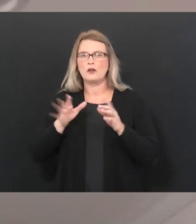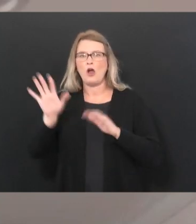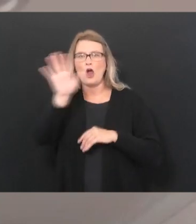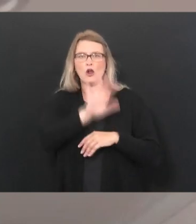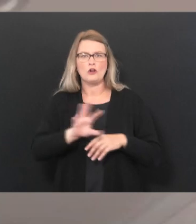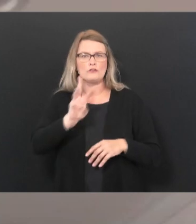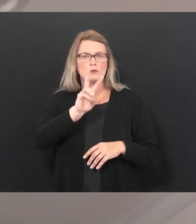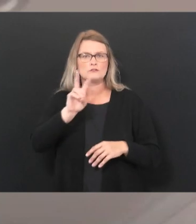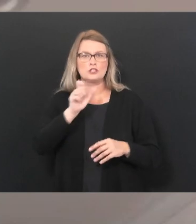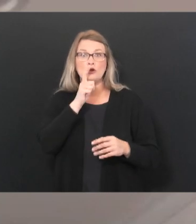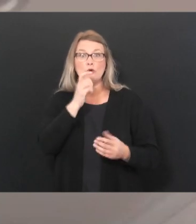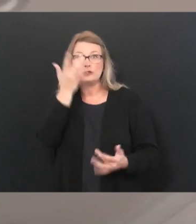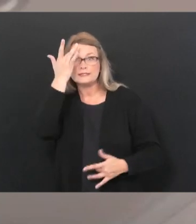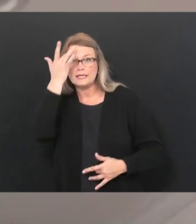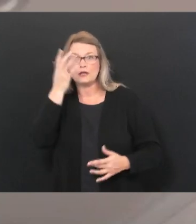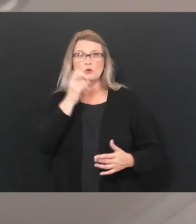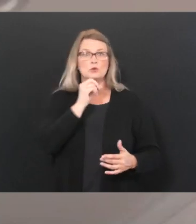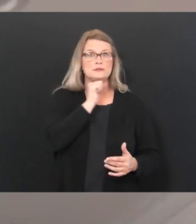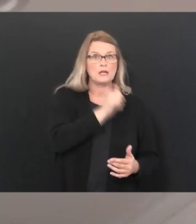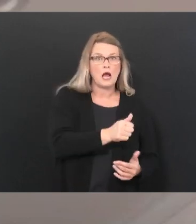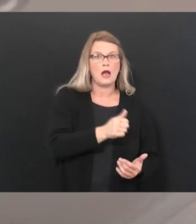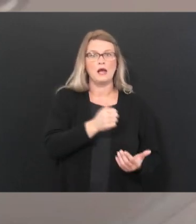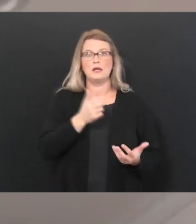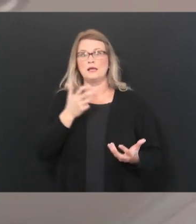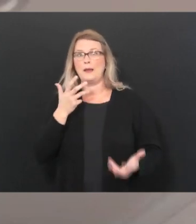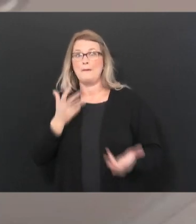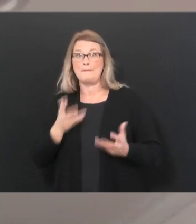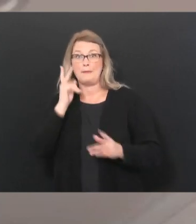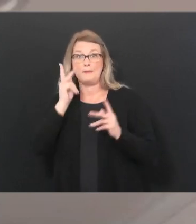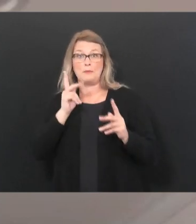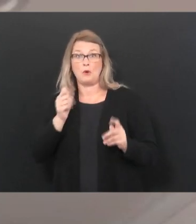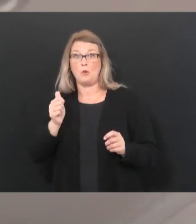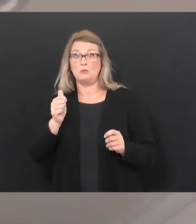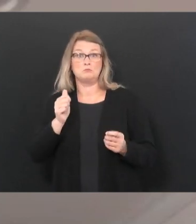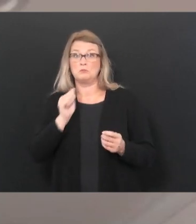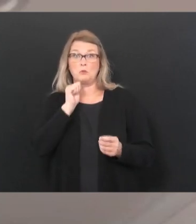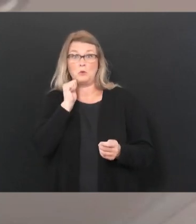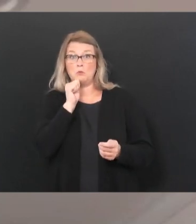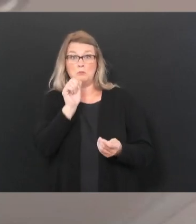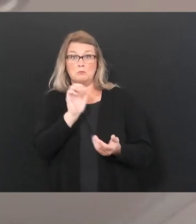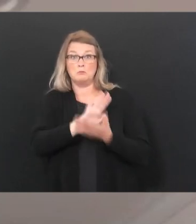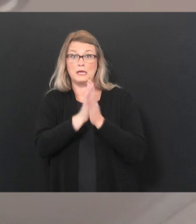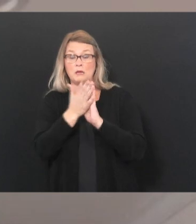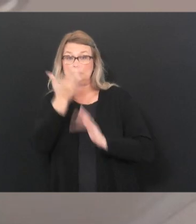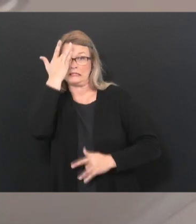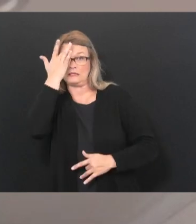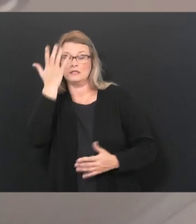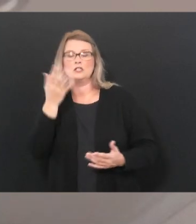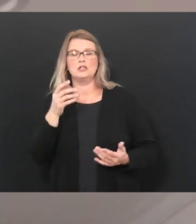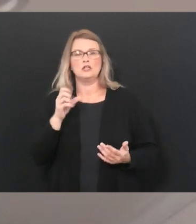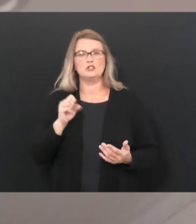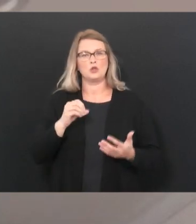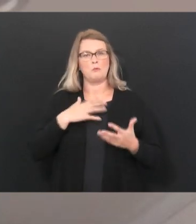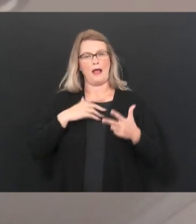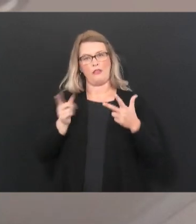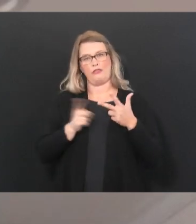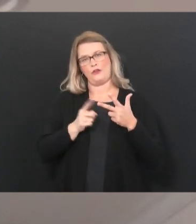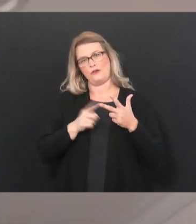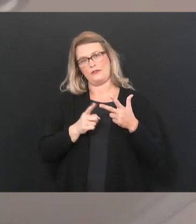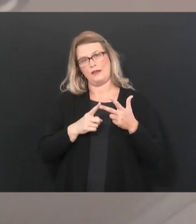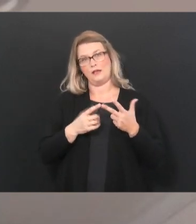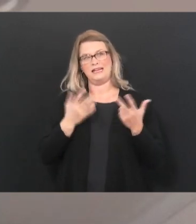and who hasn't, and potentially who may be immune to the virus and who hasn't. So the third thing I'd like to talk about is where we